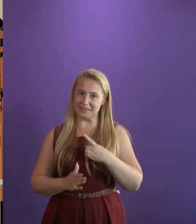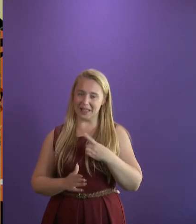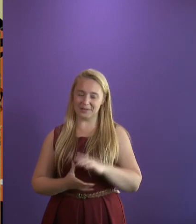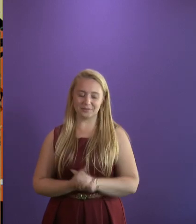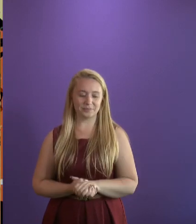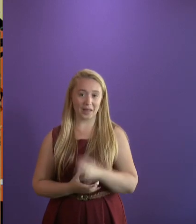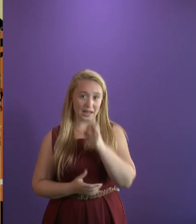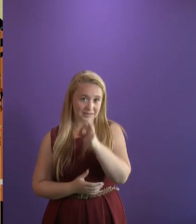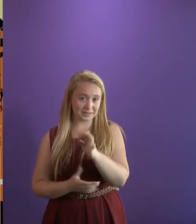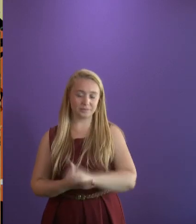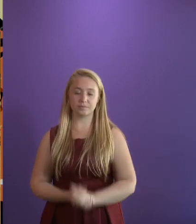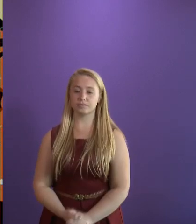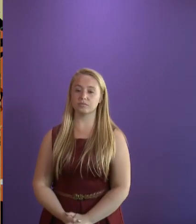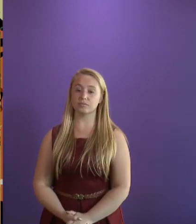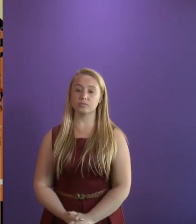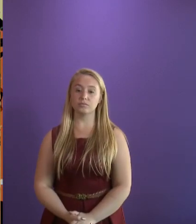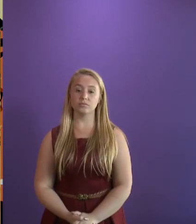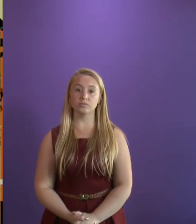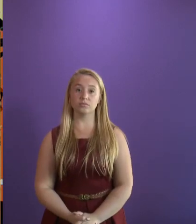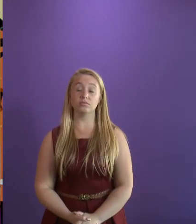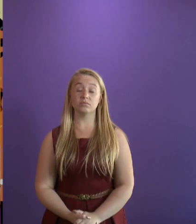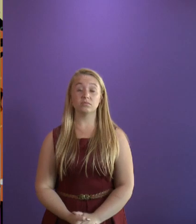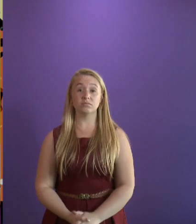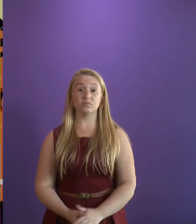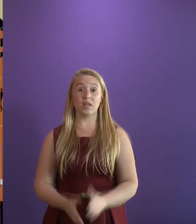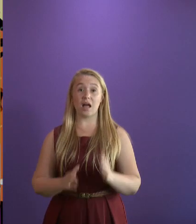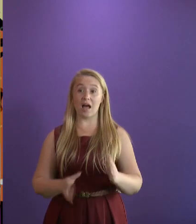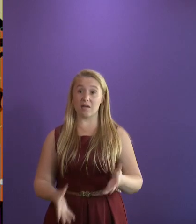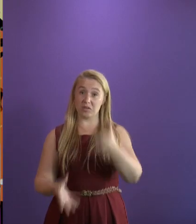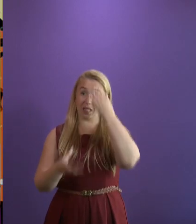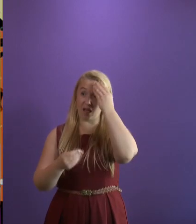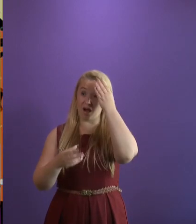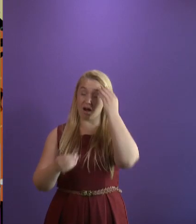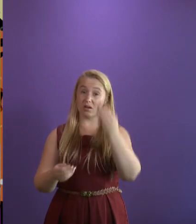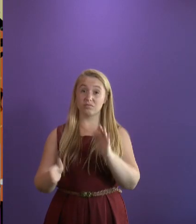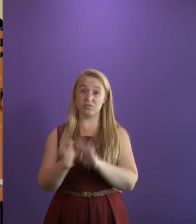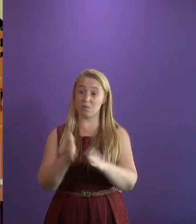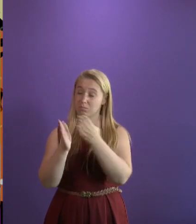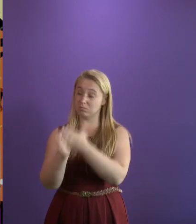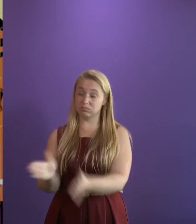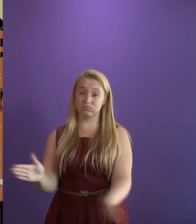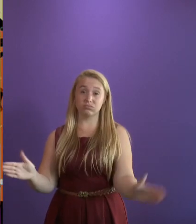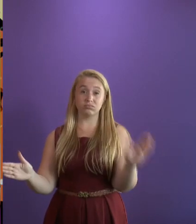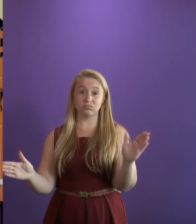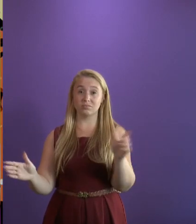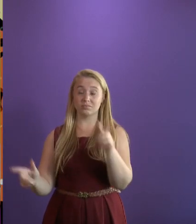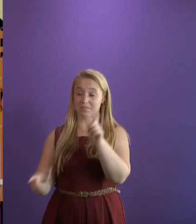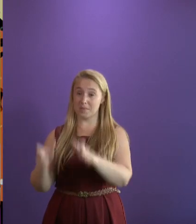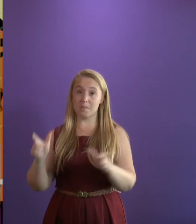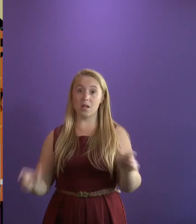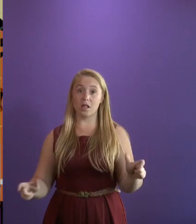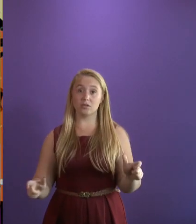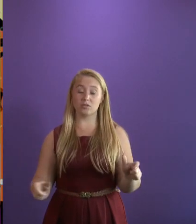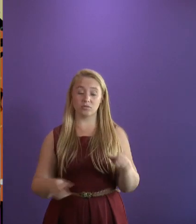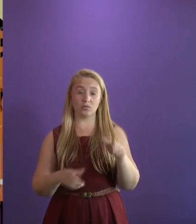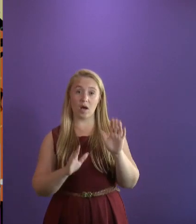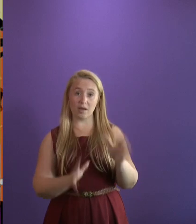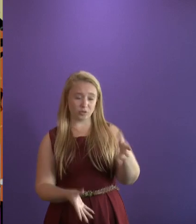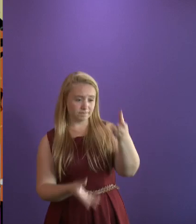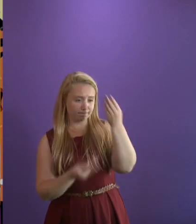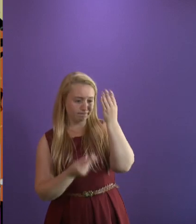I firmly believe that we need to learn from everyone we can learn from. We need to see what the Scottish Youth Parliament is doing, and we need to take lessons from them. I'm really pleased